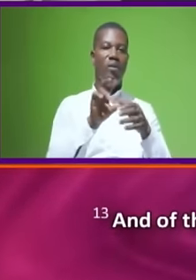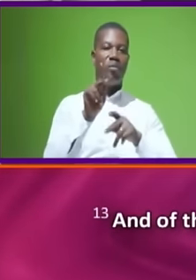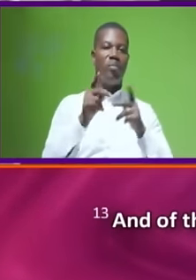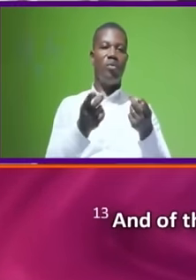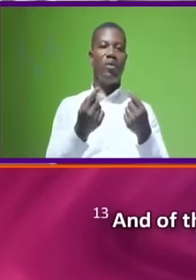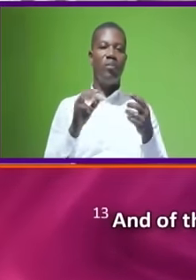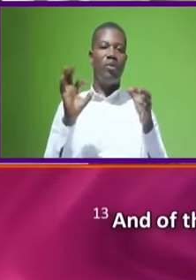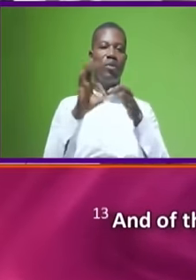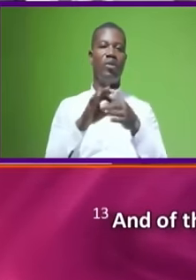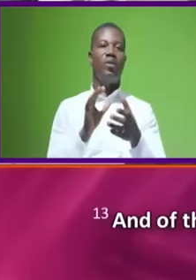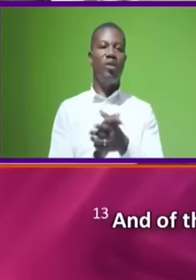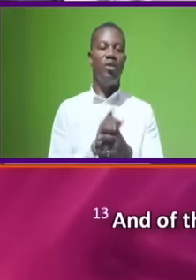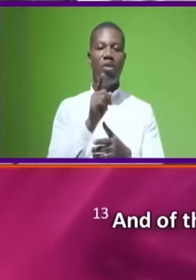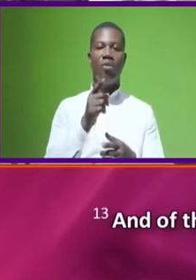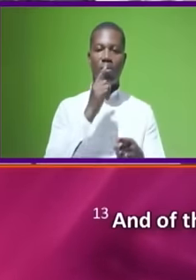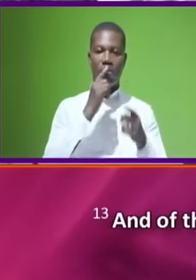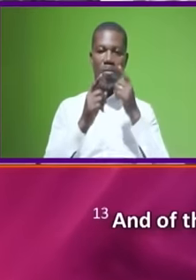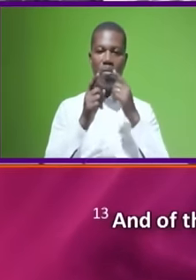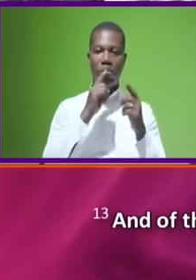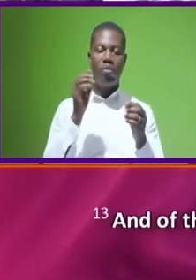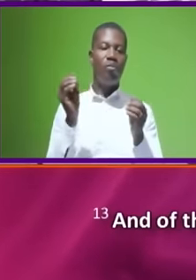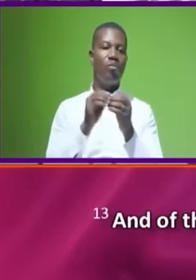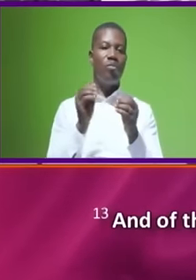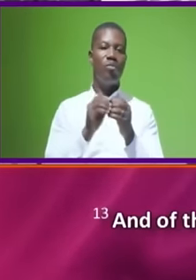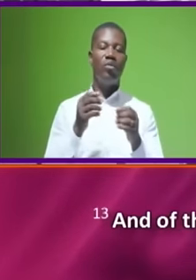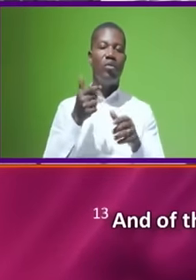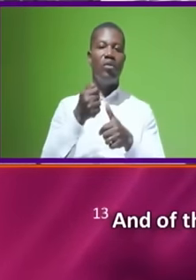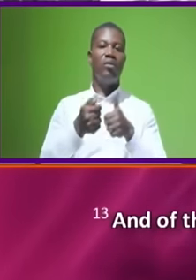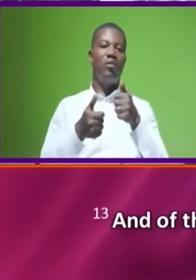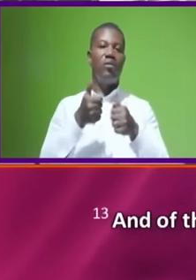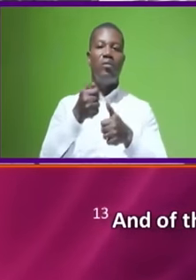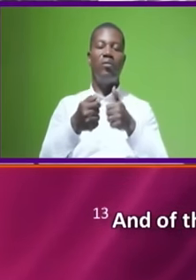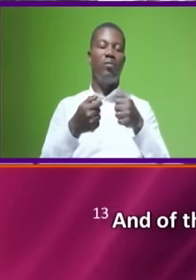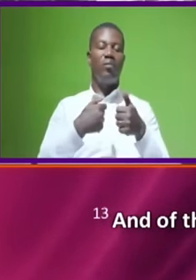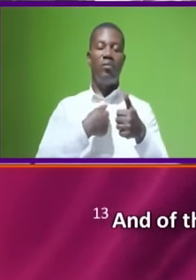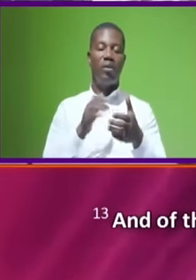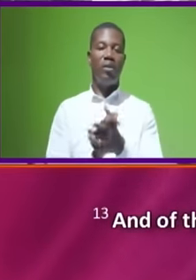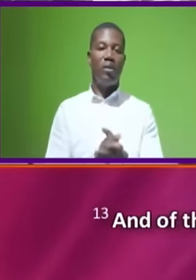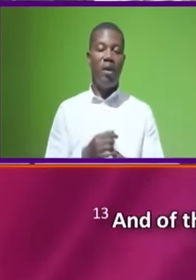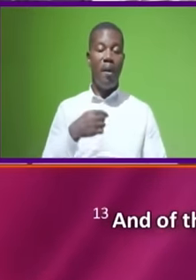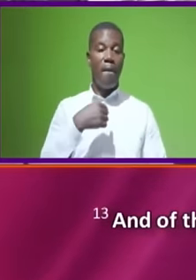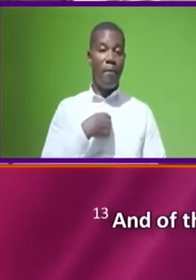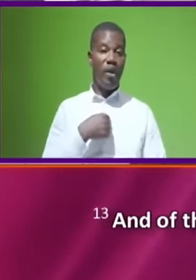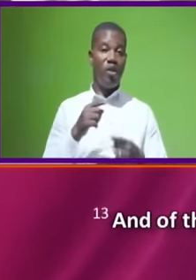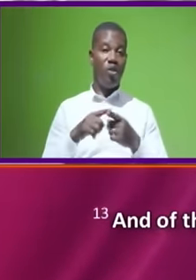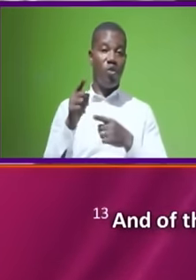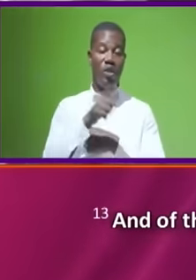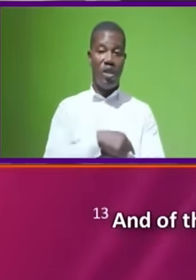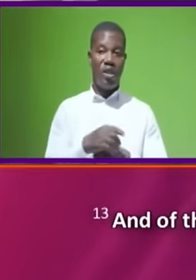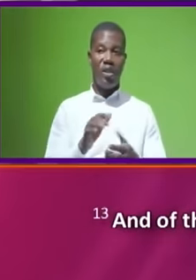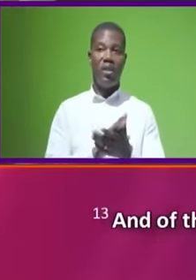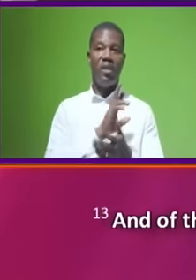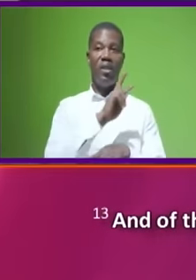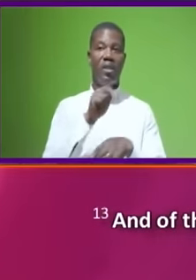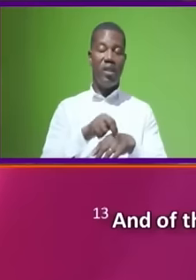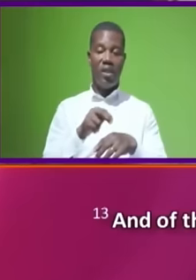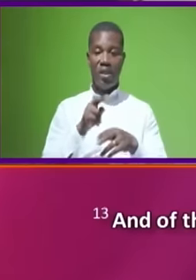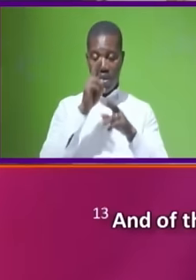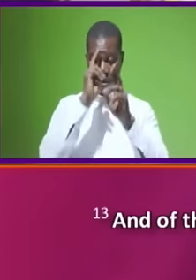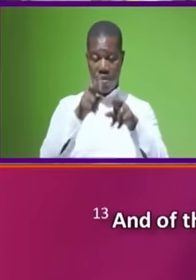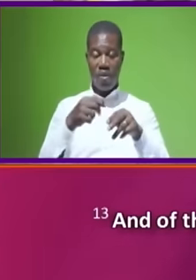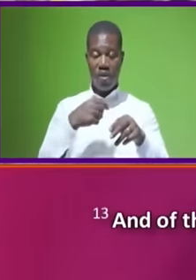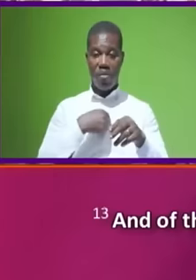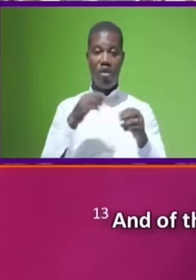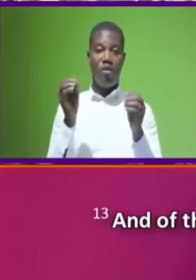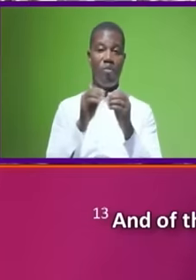him. Wow, I know the day I walk as a bahati dimatem. Me and then no my no boomikers. Yes. So